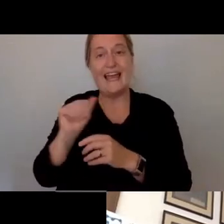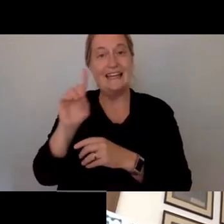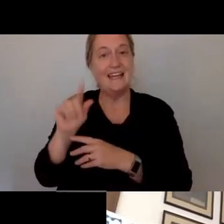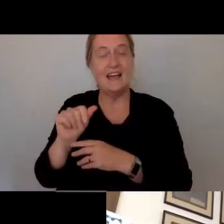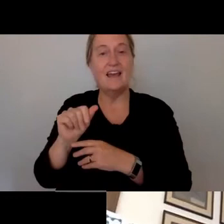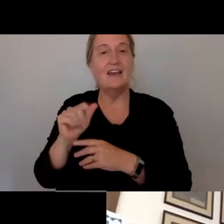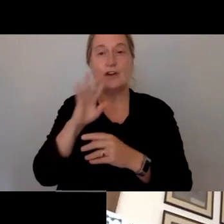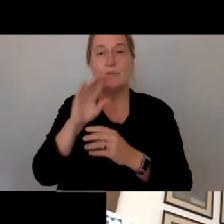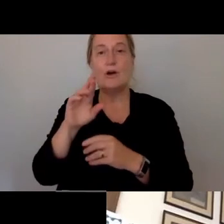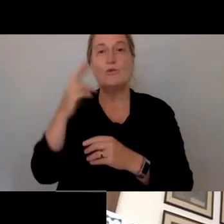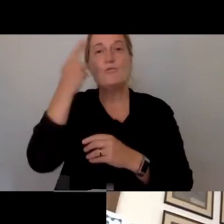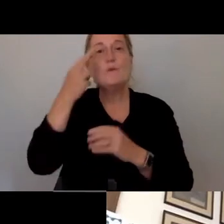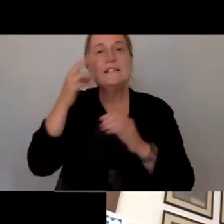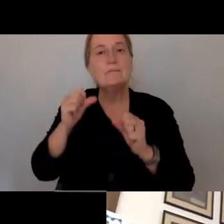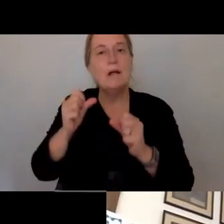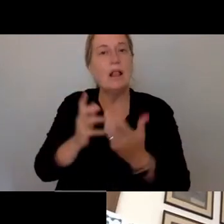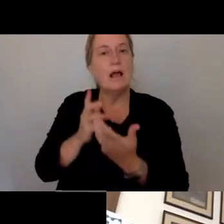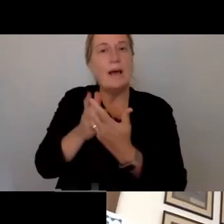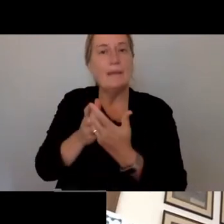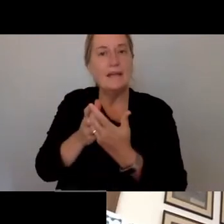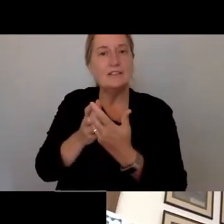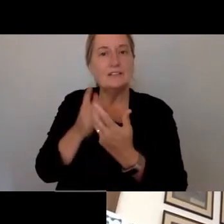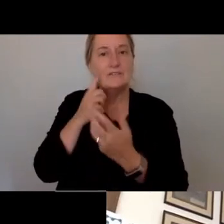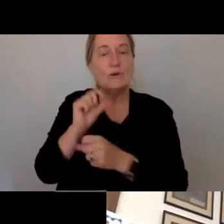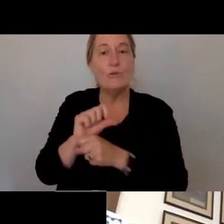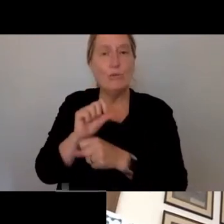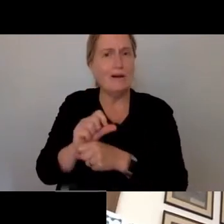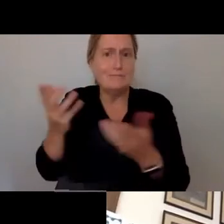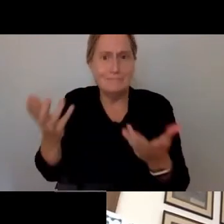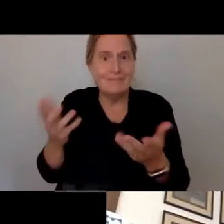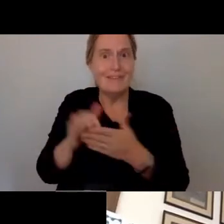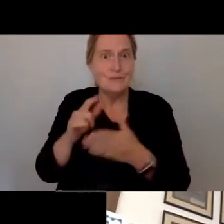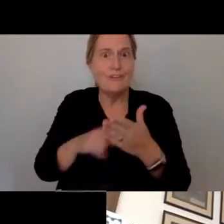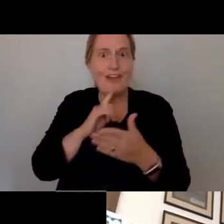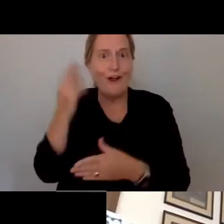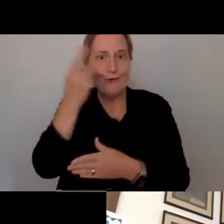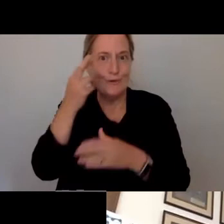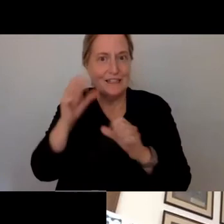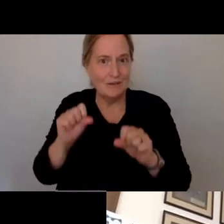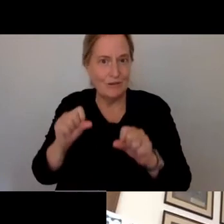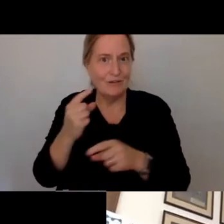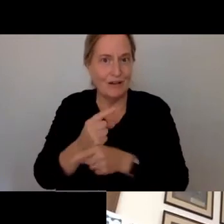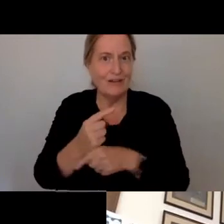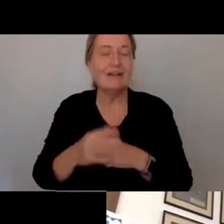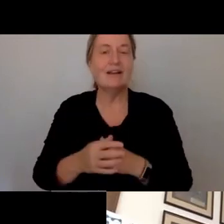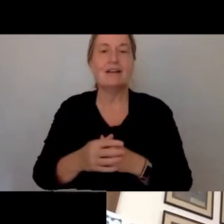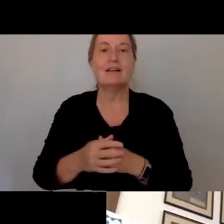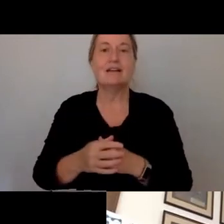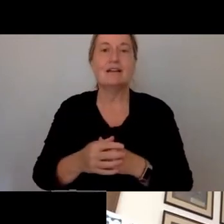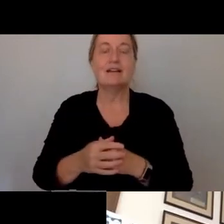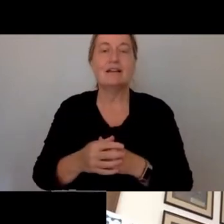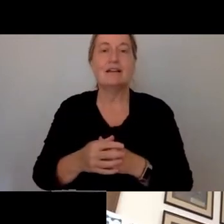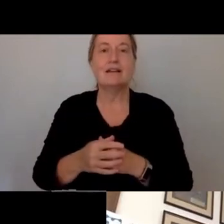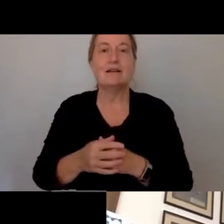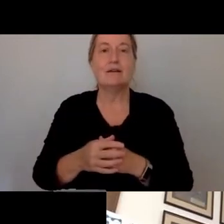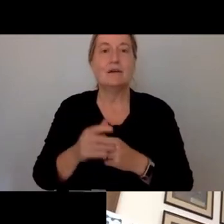Number 4, we talk about supporting and consulting with agencies on their questions, but if it's running through a singular person,